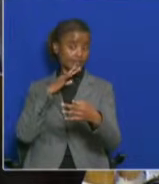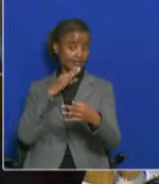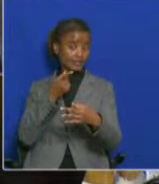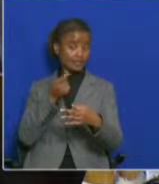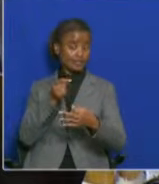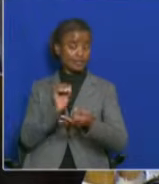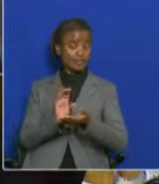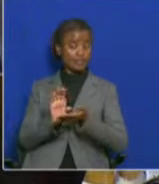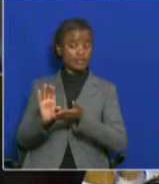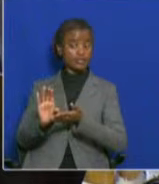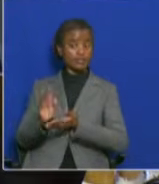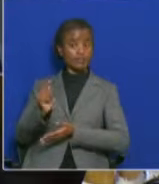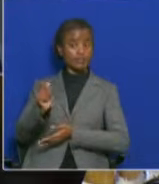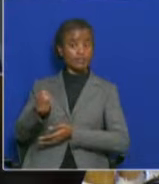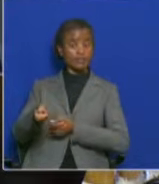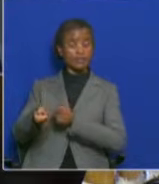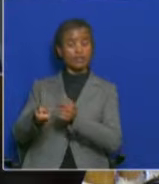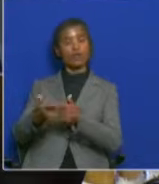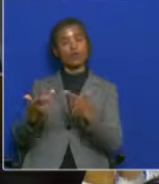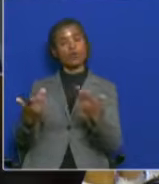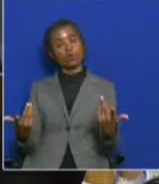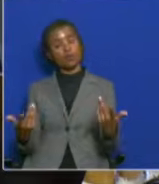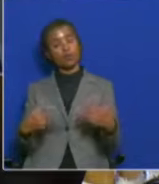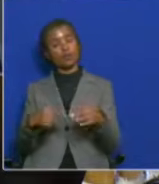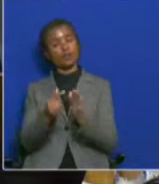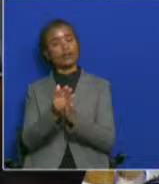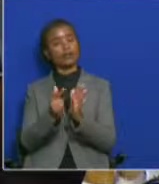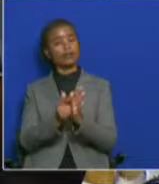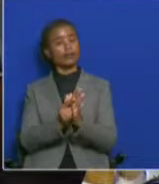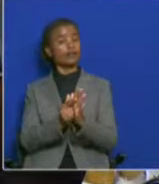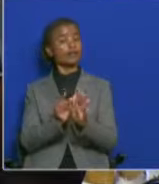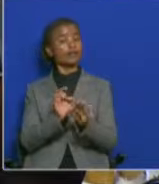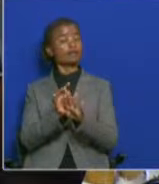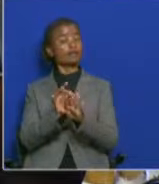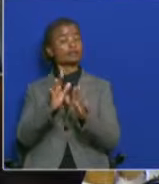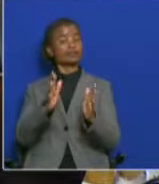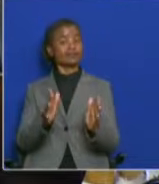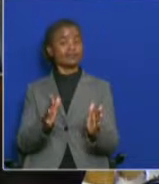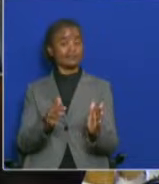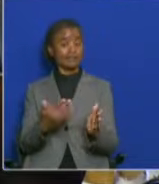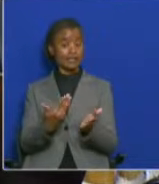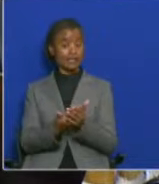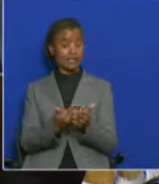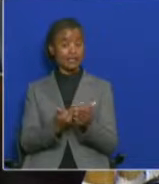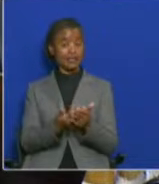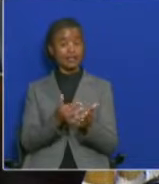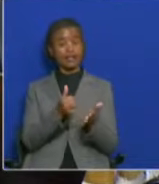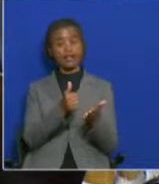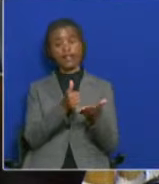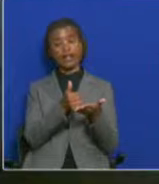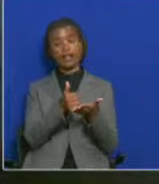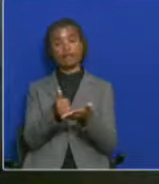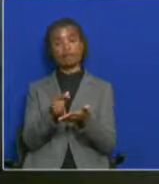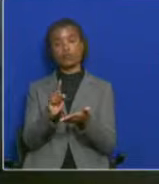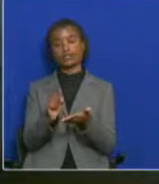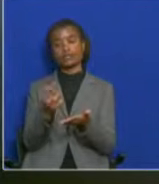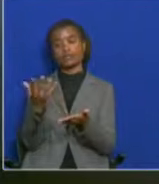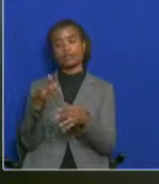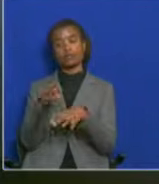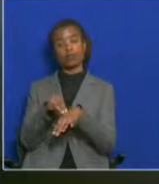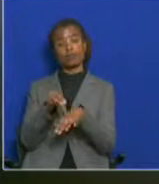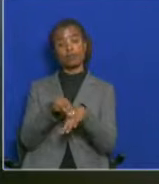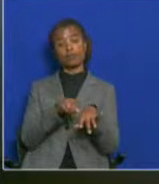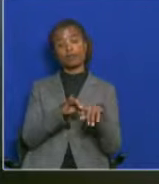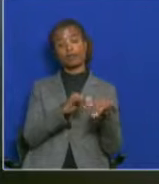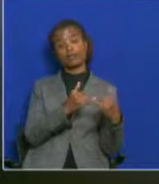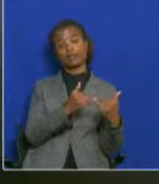legal advisors, they would assist in resolving Carney Links's problems with SARS.